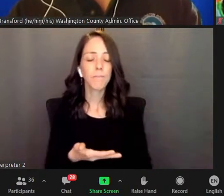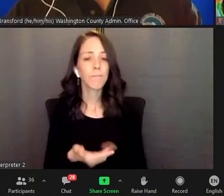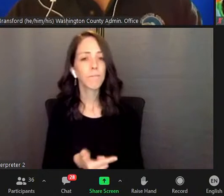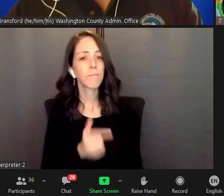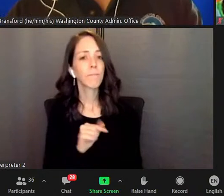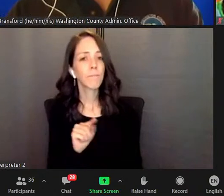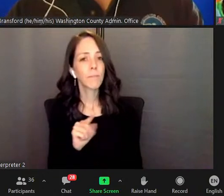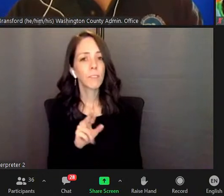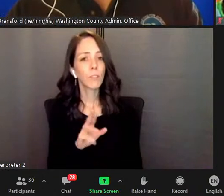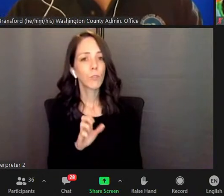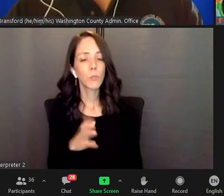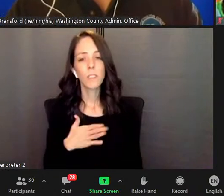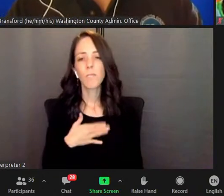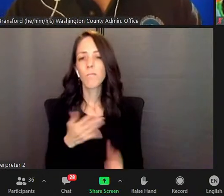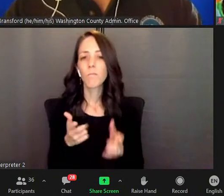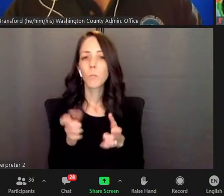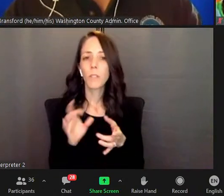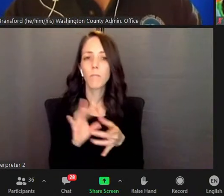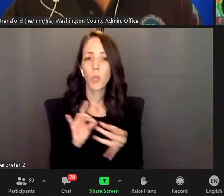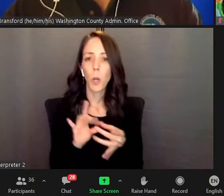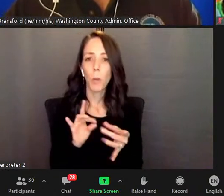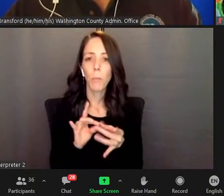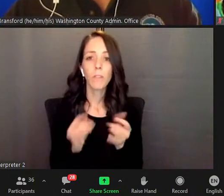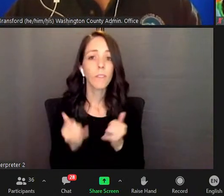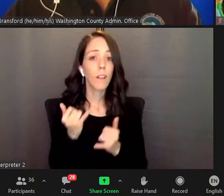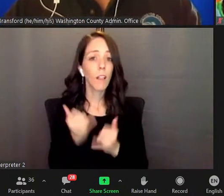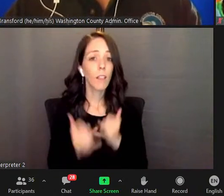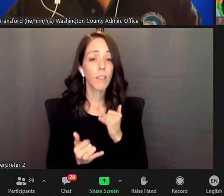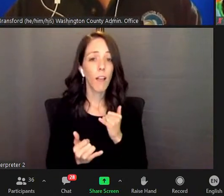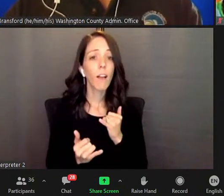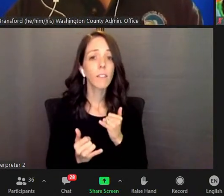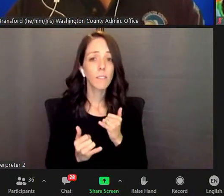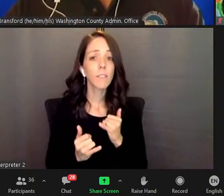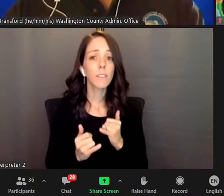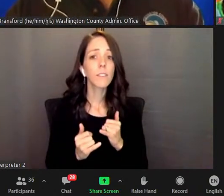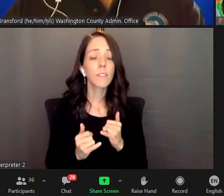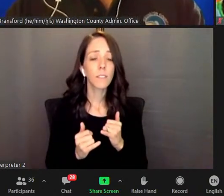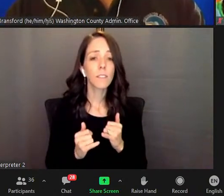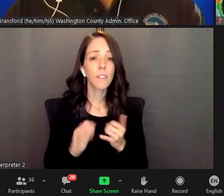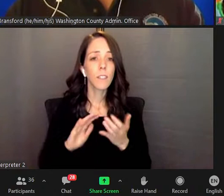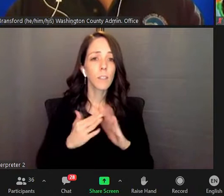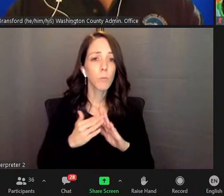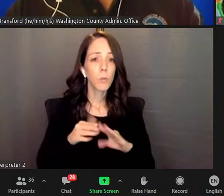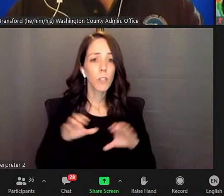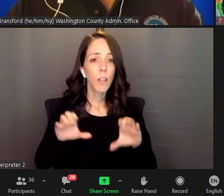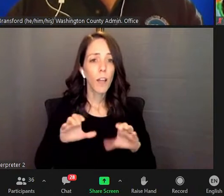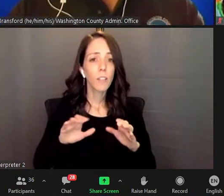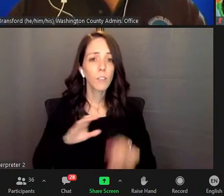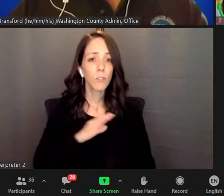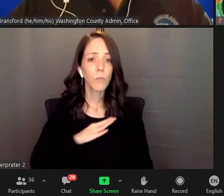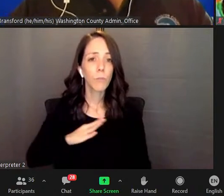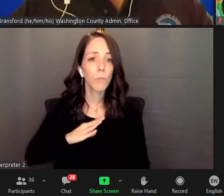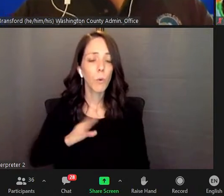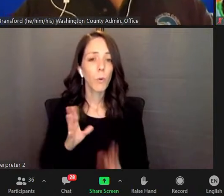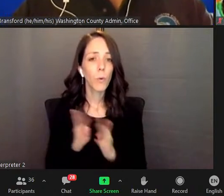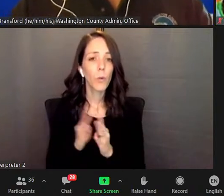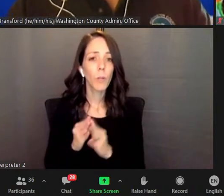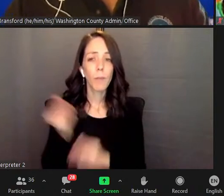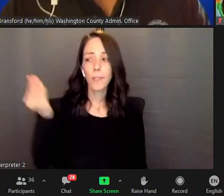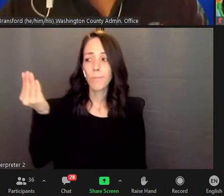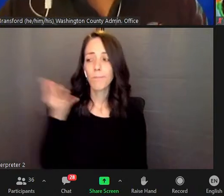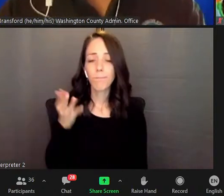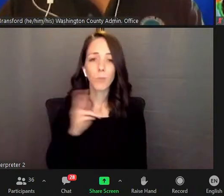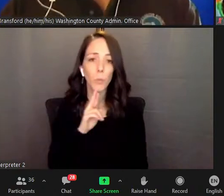you, Chair. I'll just make the quick comment that at our last Community Action Board meeting, we did get a report from them about the